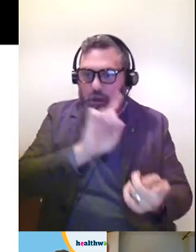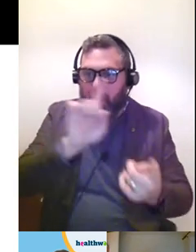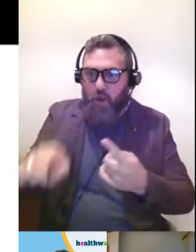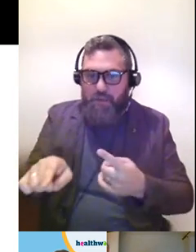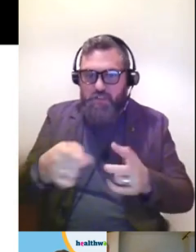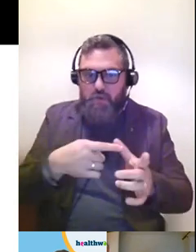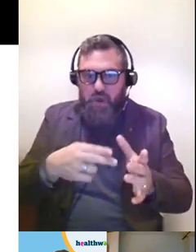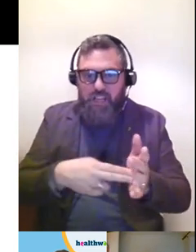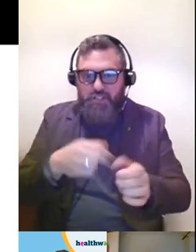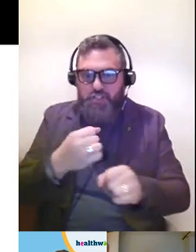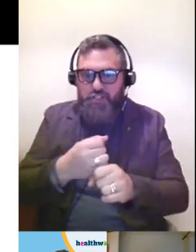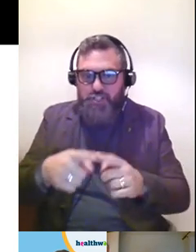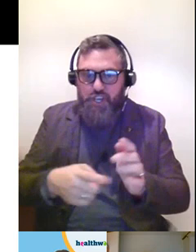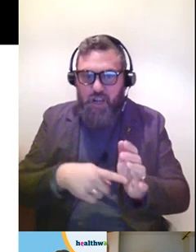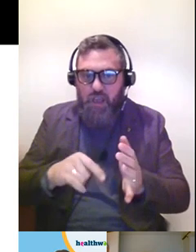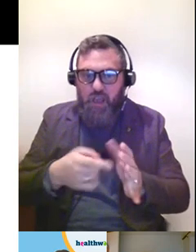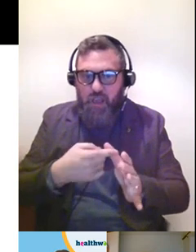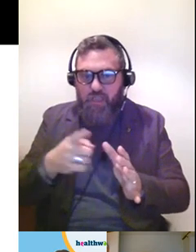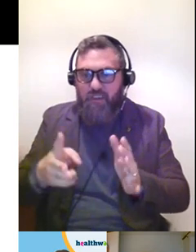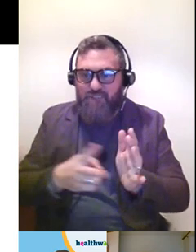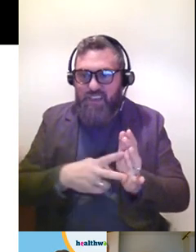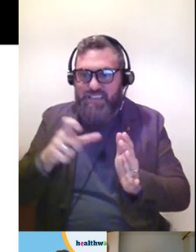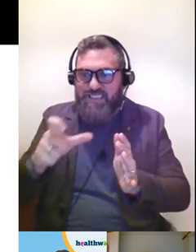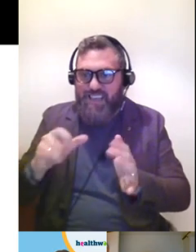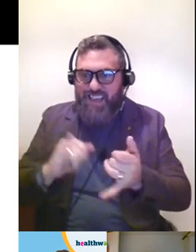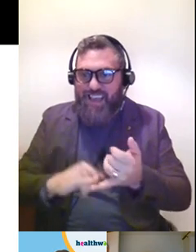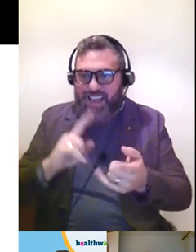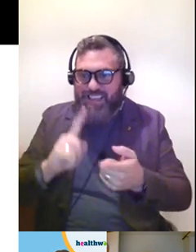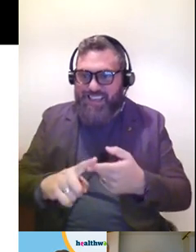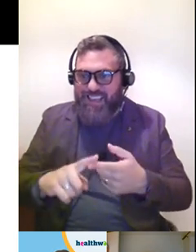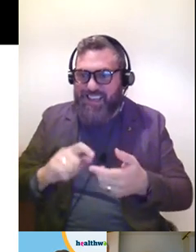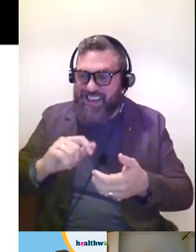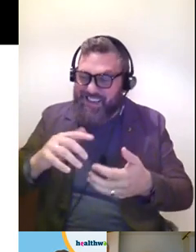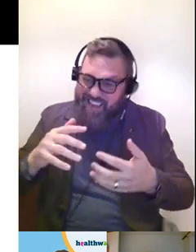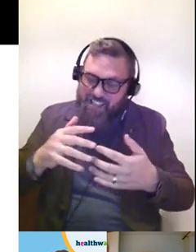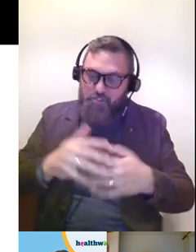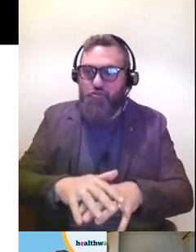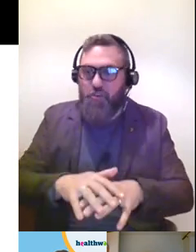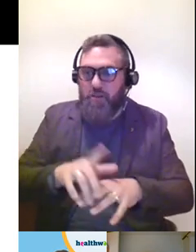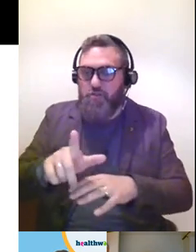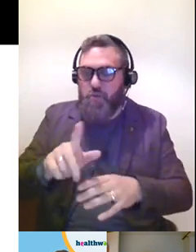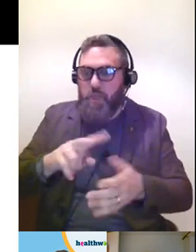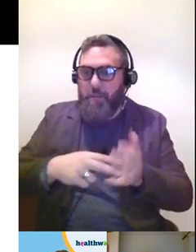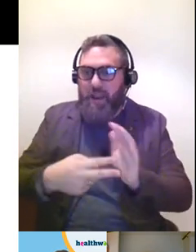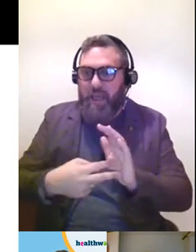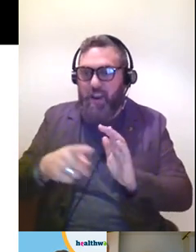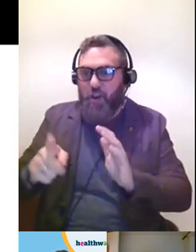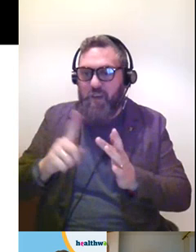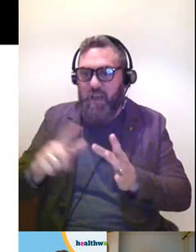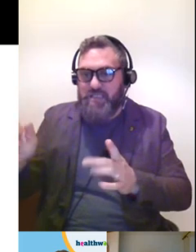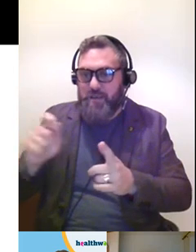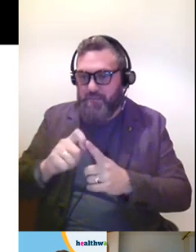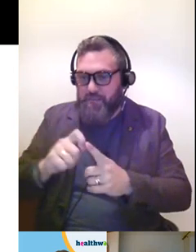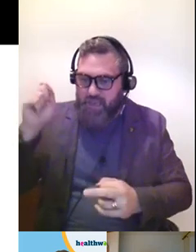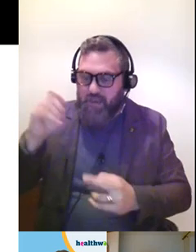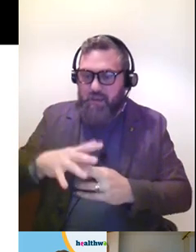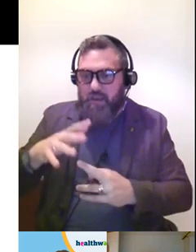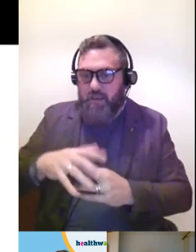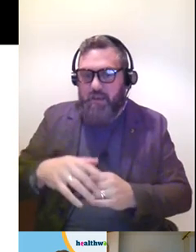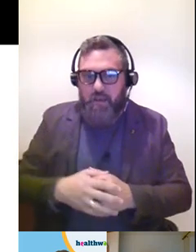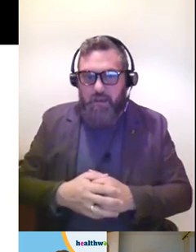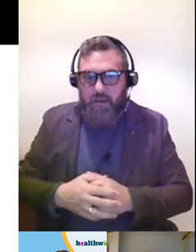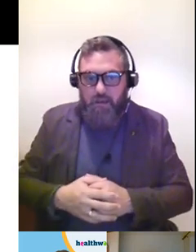made earlier, that the BCSE is certainly part and integral to the future plans of the ICP, but I think it's incumbent